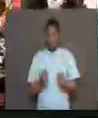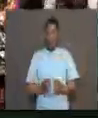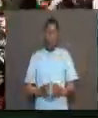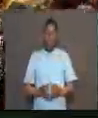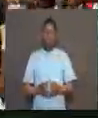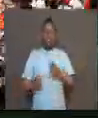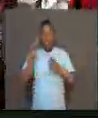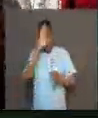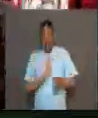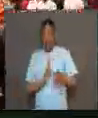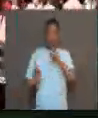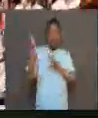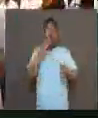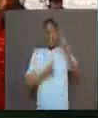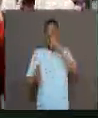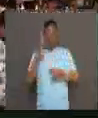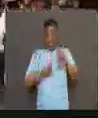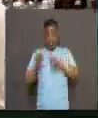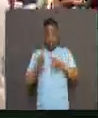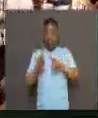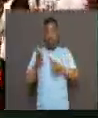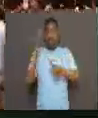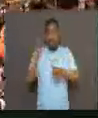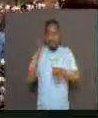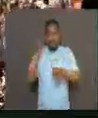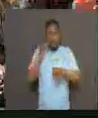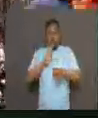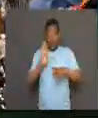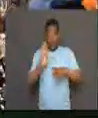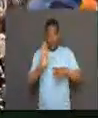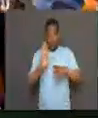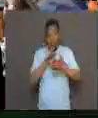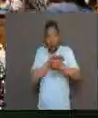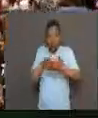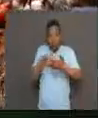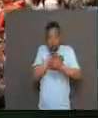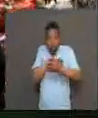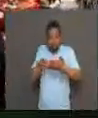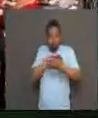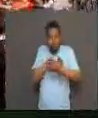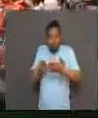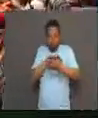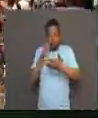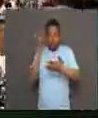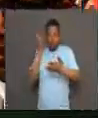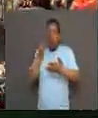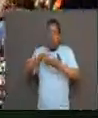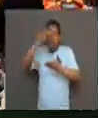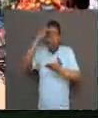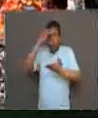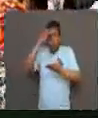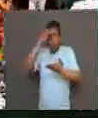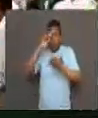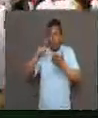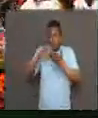The human population has been a matter of study for various academic